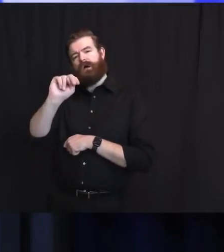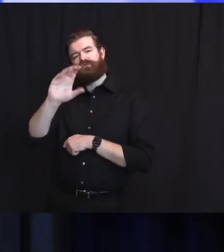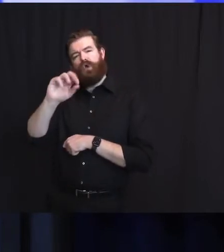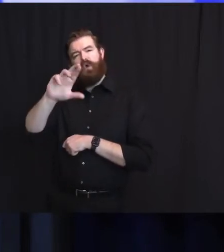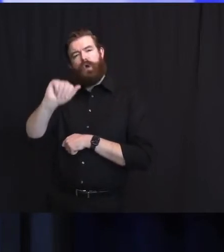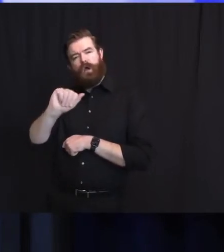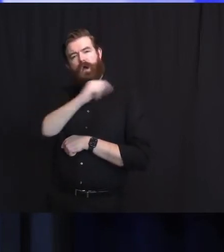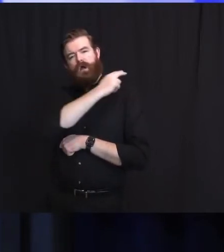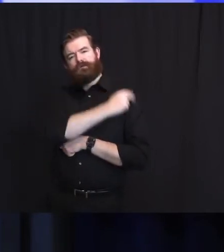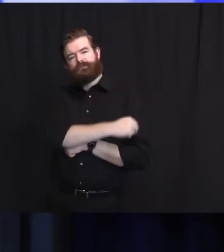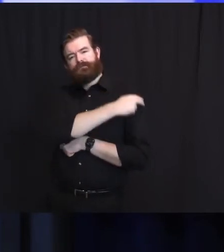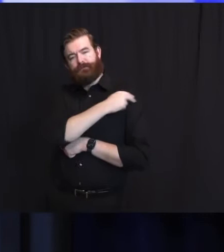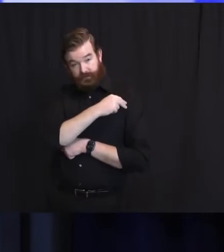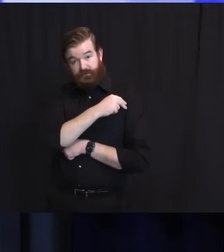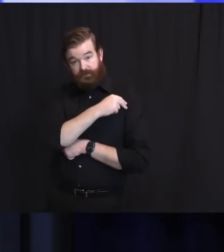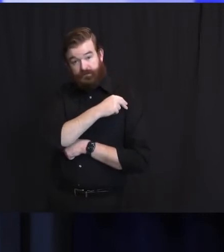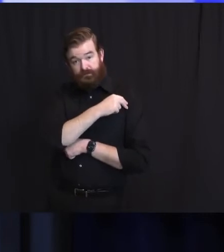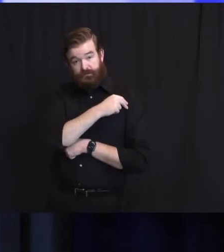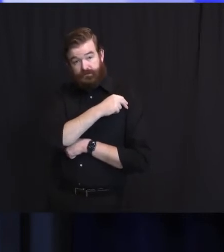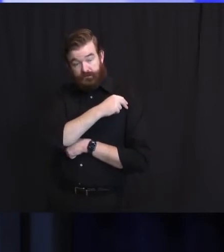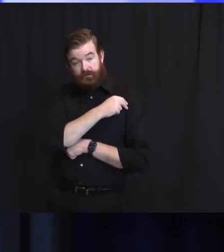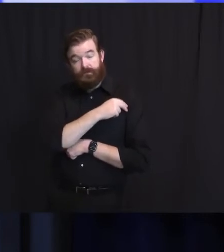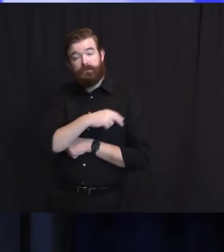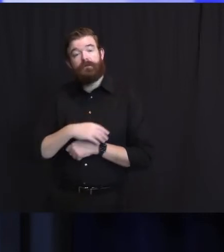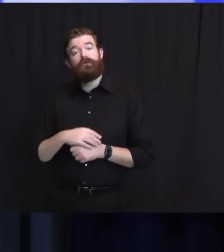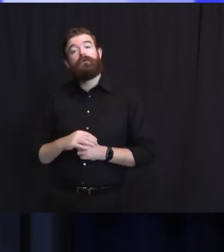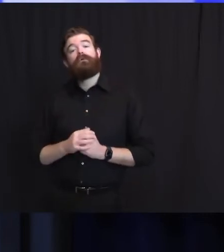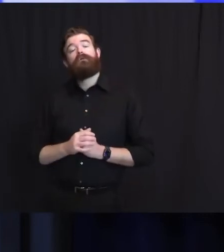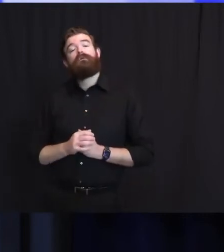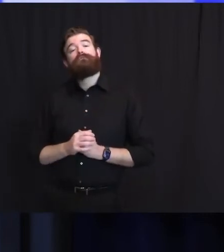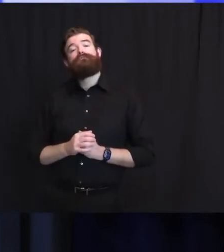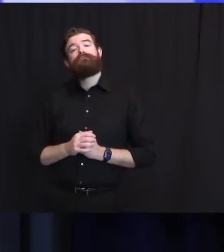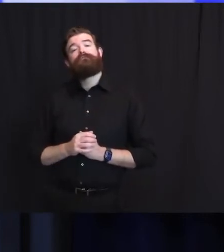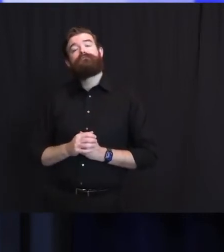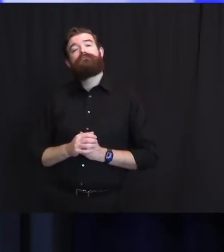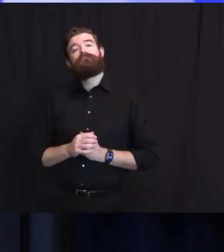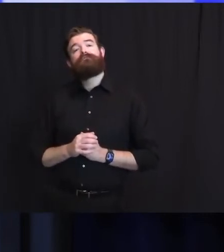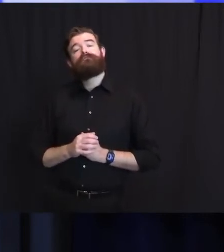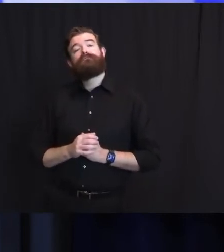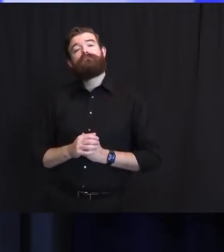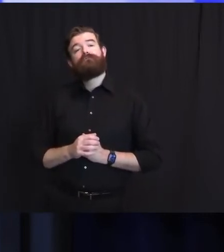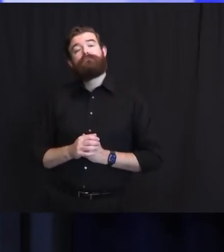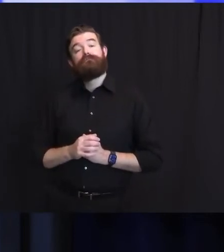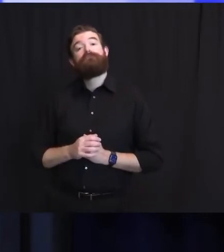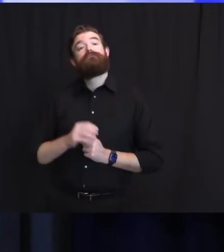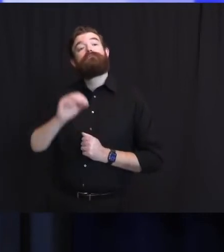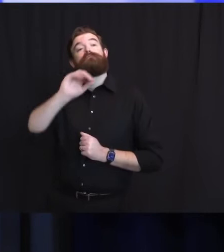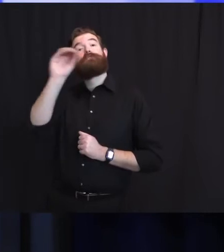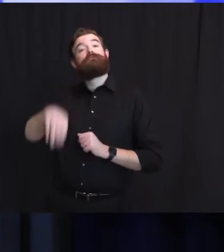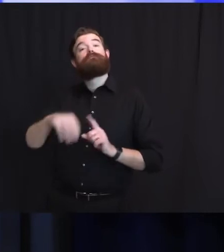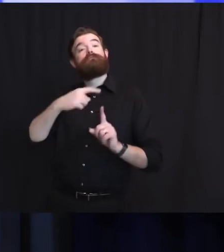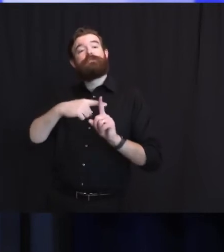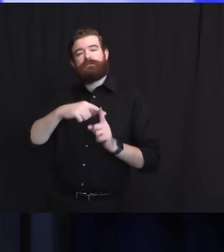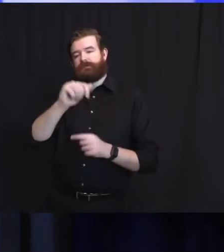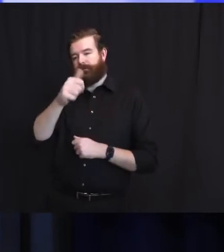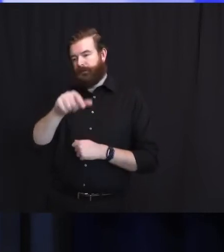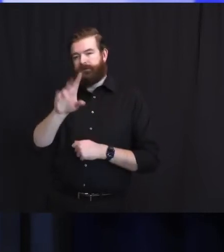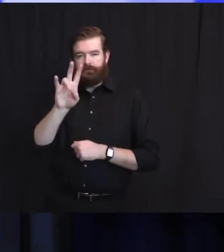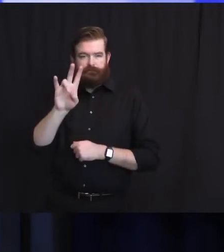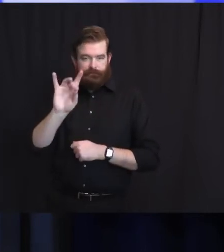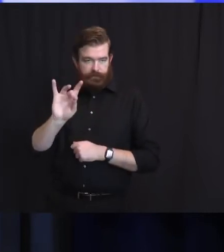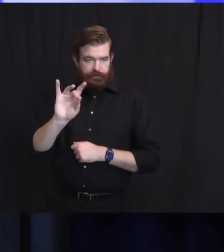positivity as of December 17th in New Jersey is 10.78. The northern part of the state